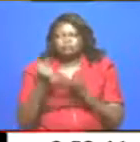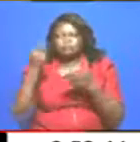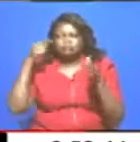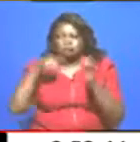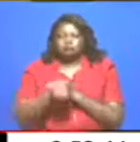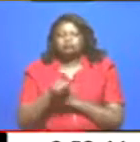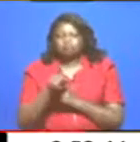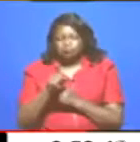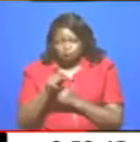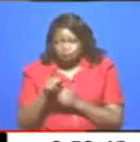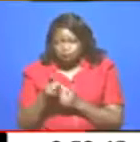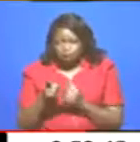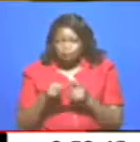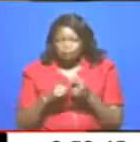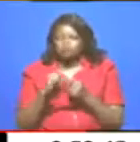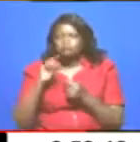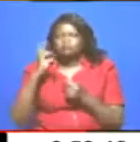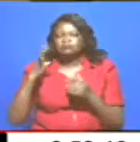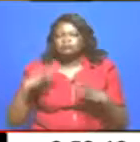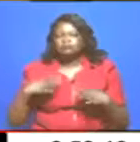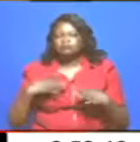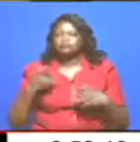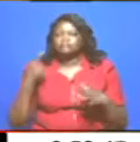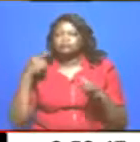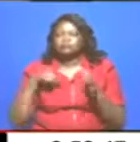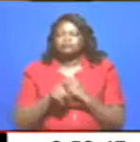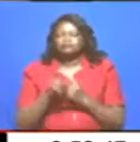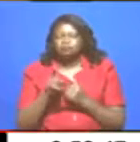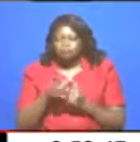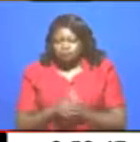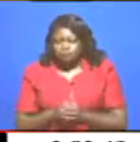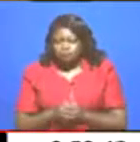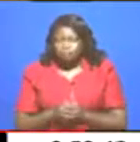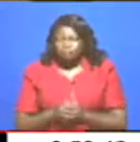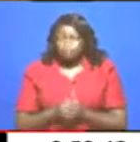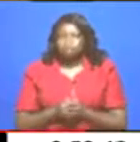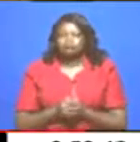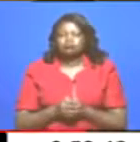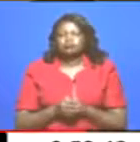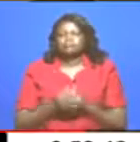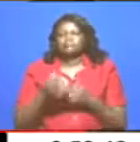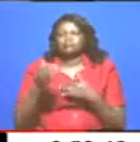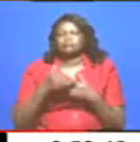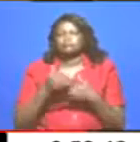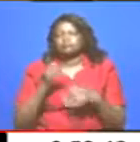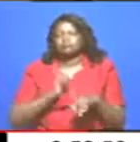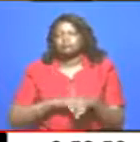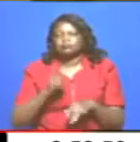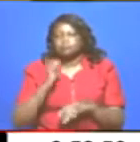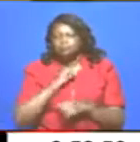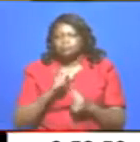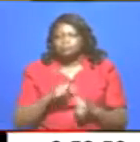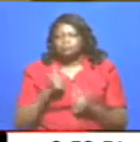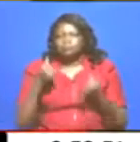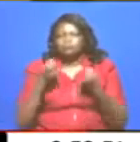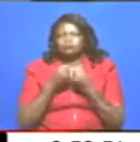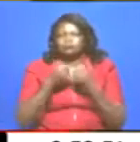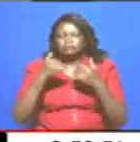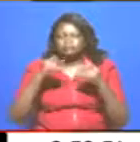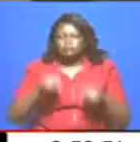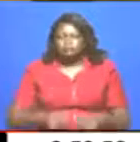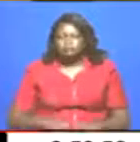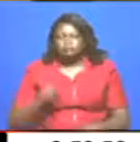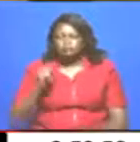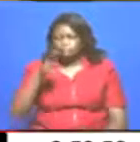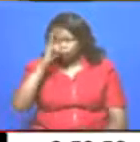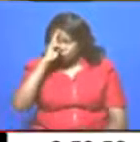78th minute. Ojok scored Tusker's third goal in the dying minutes of the game. In another match play today, Kenya Police drew